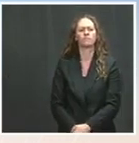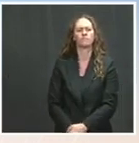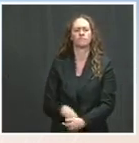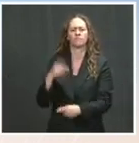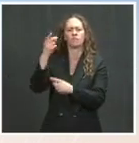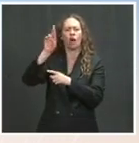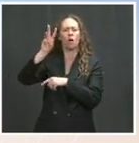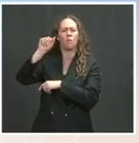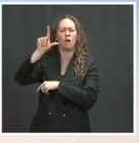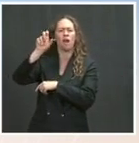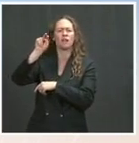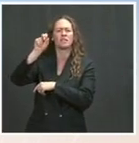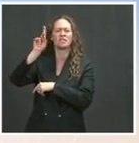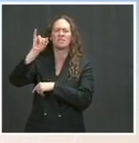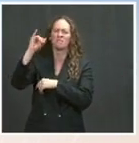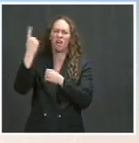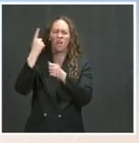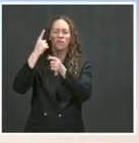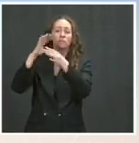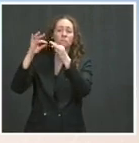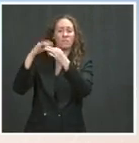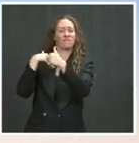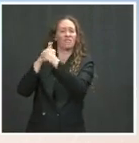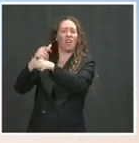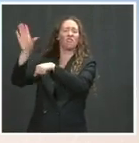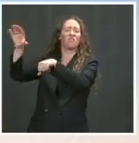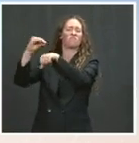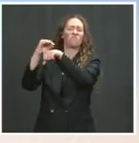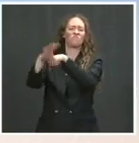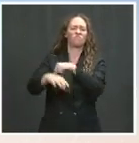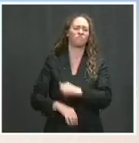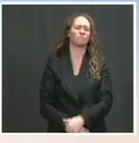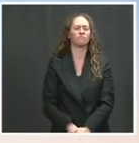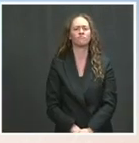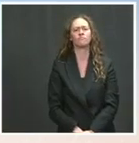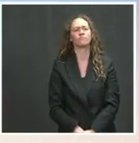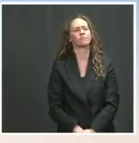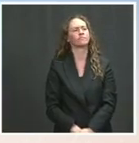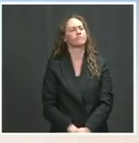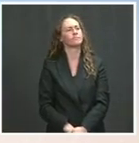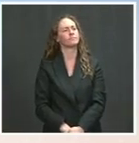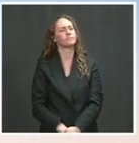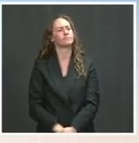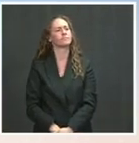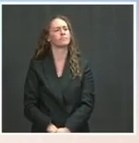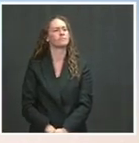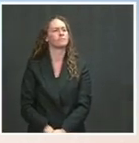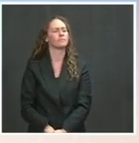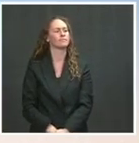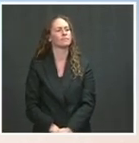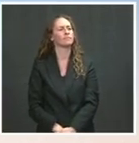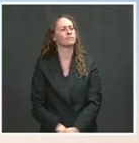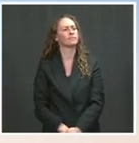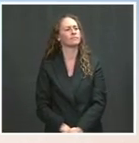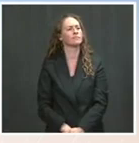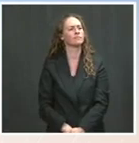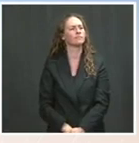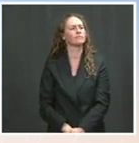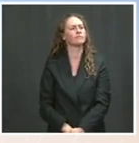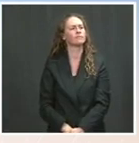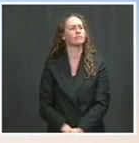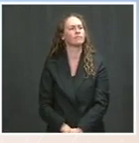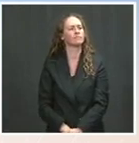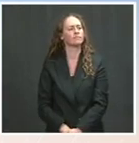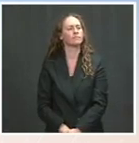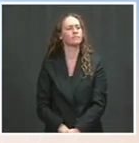I've talked to some people who are very worried about the idea that we're operating on an honor system in a lot of ways, that we're in places like Walmart and Target, there's